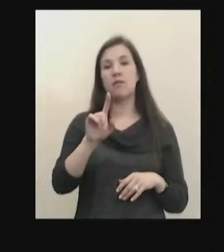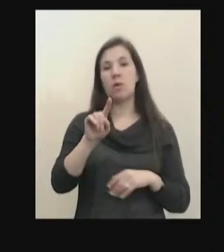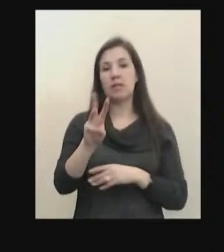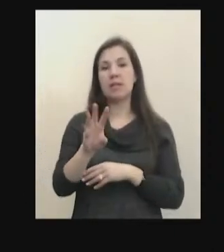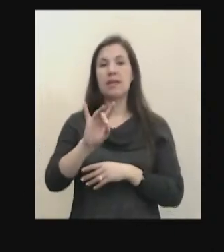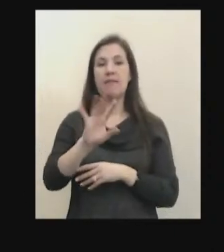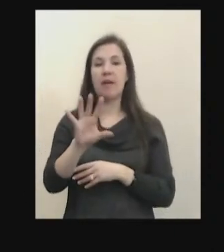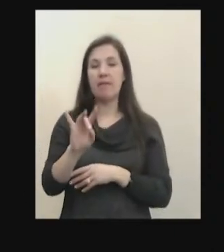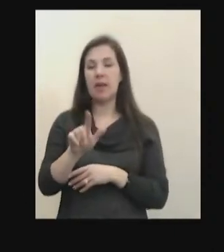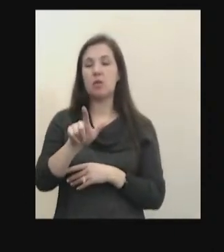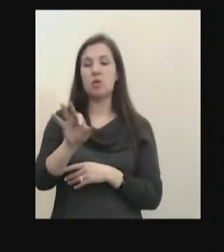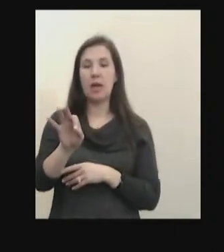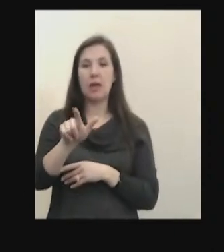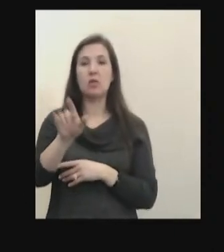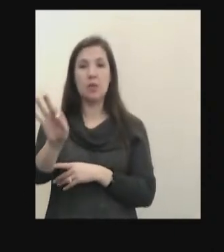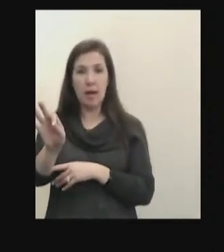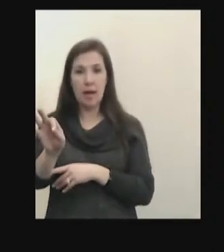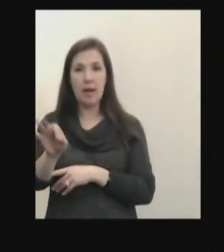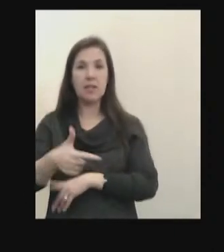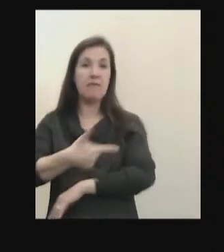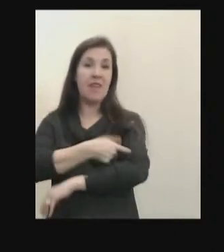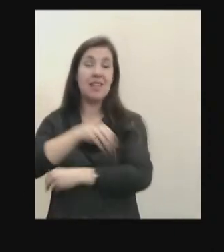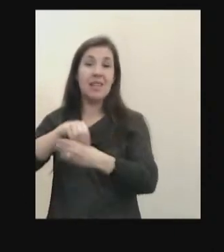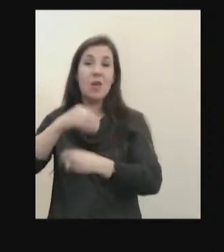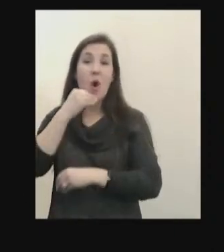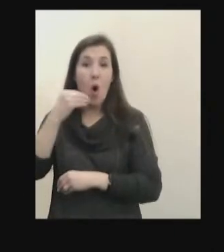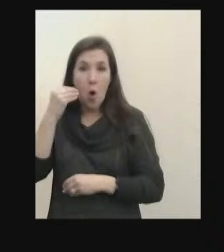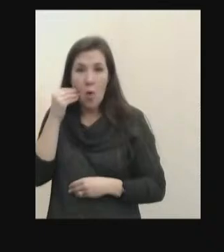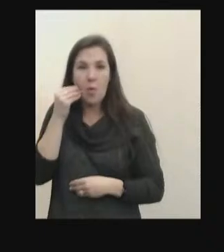716-858-2929, and you can get vaccinated in your home at no cost.